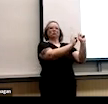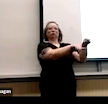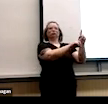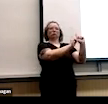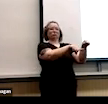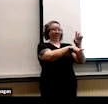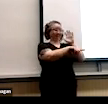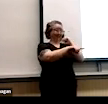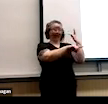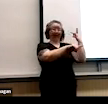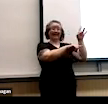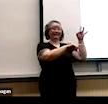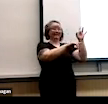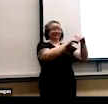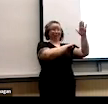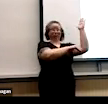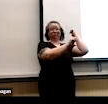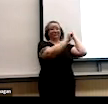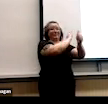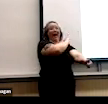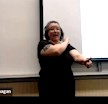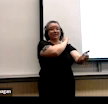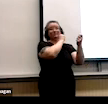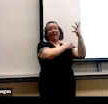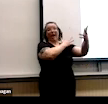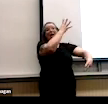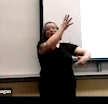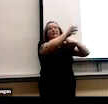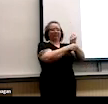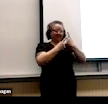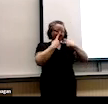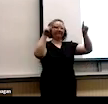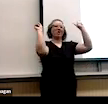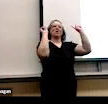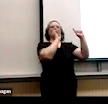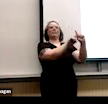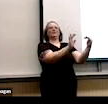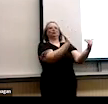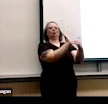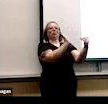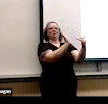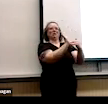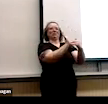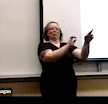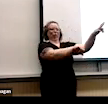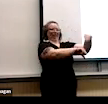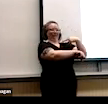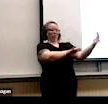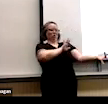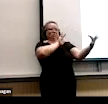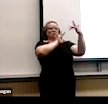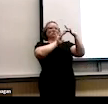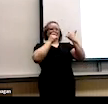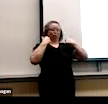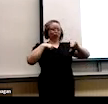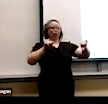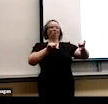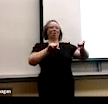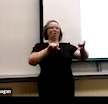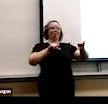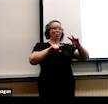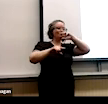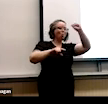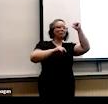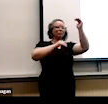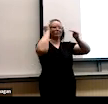decades. We do notice that transitions happen repeatedly before and beyond high school. So transition is not a